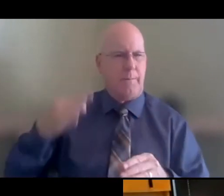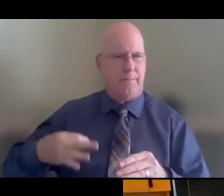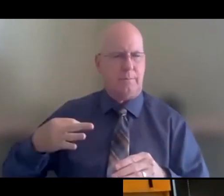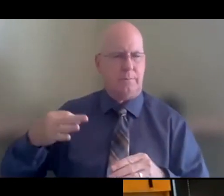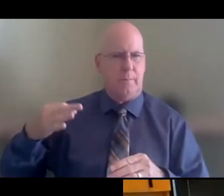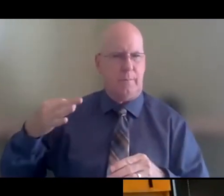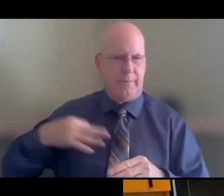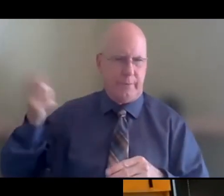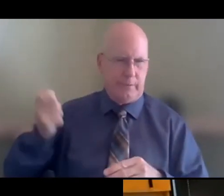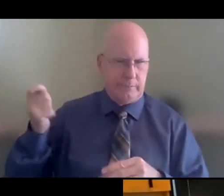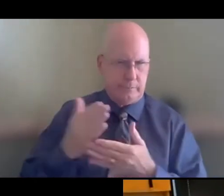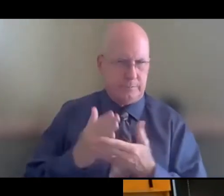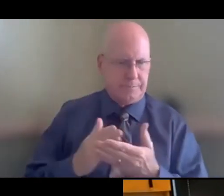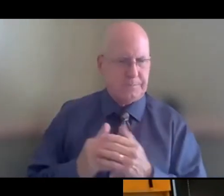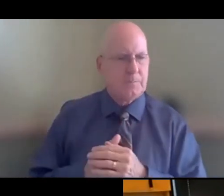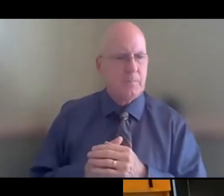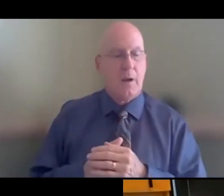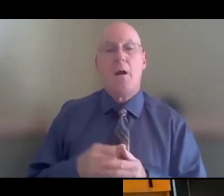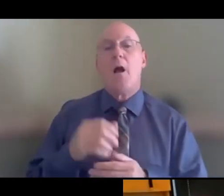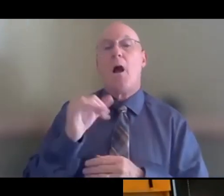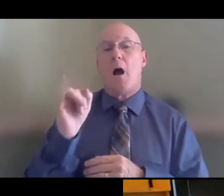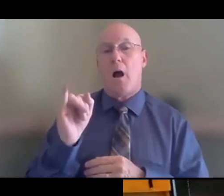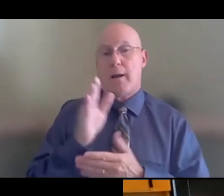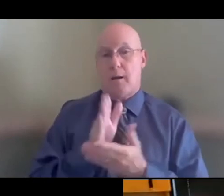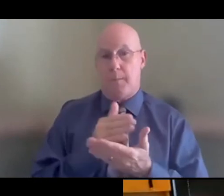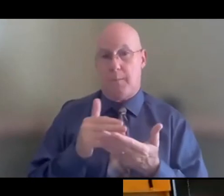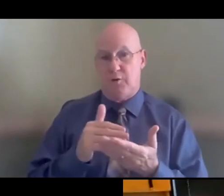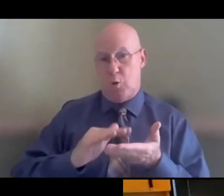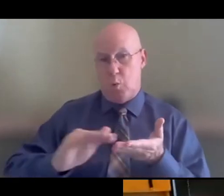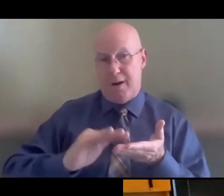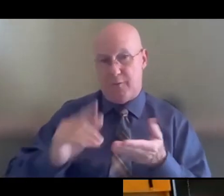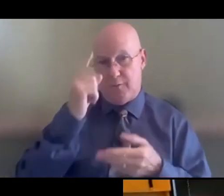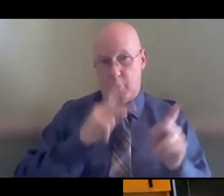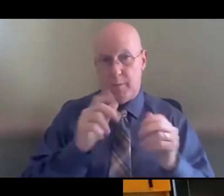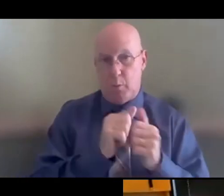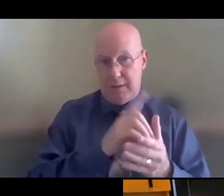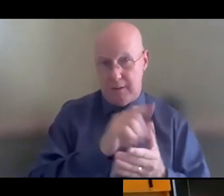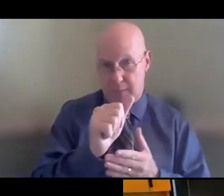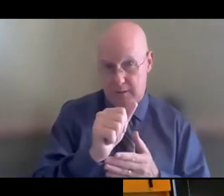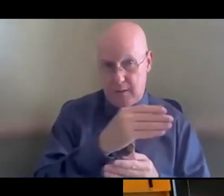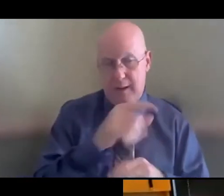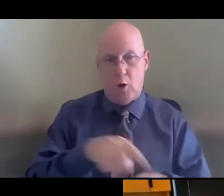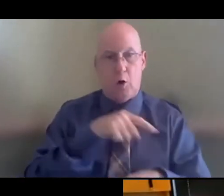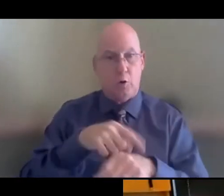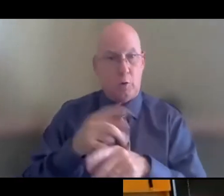the iBudget waiver that's managed by the Agency for Persons with Disabilities and Long-Term